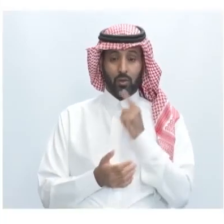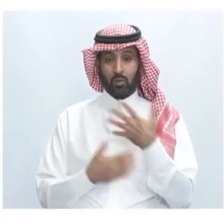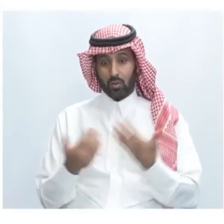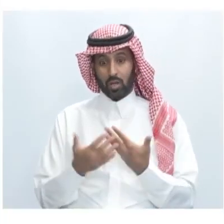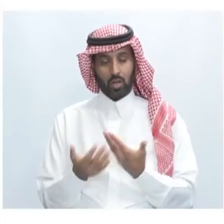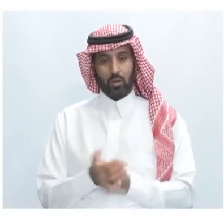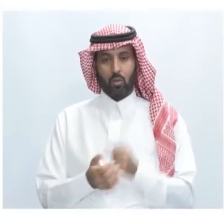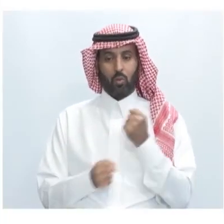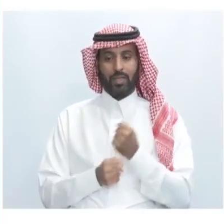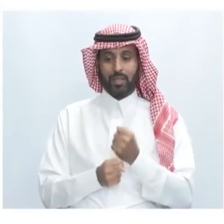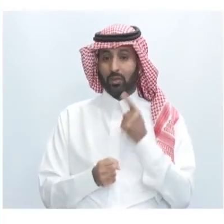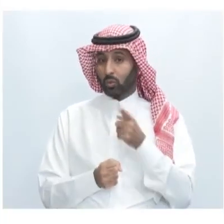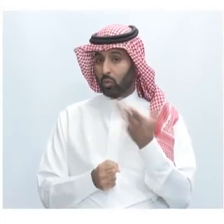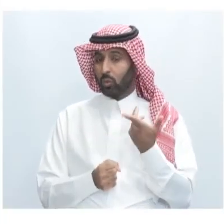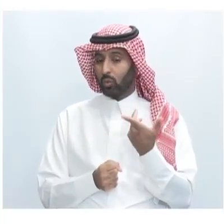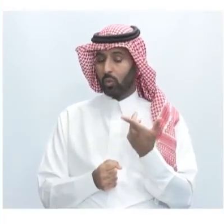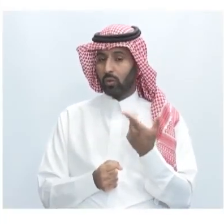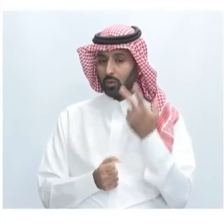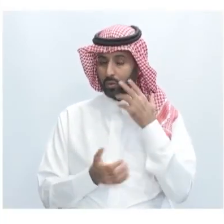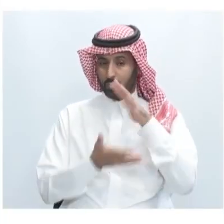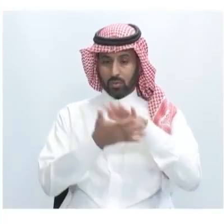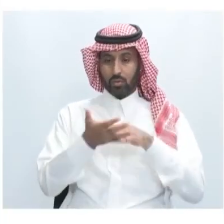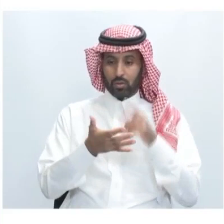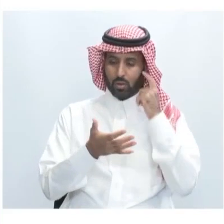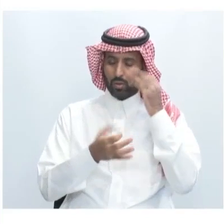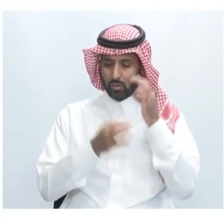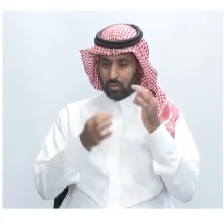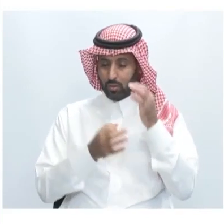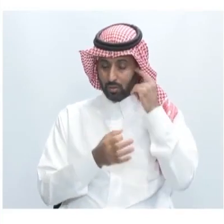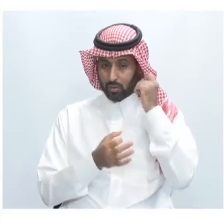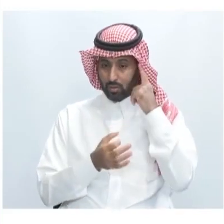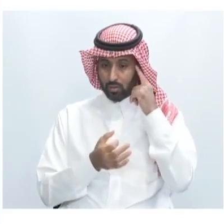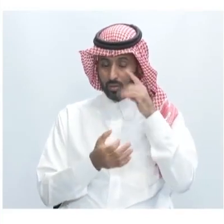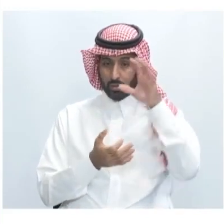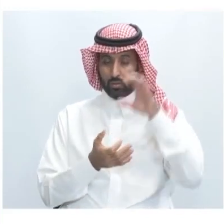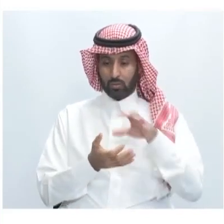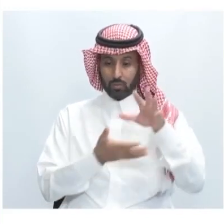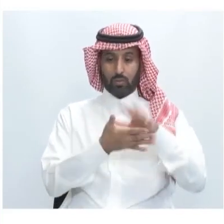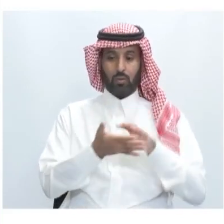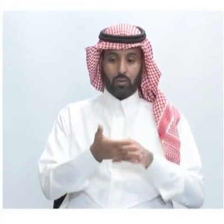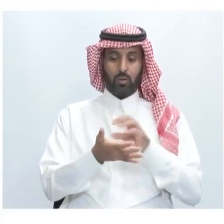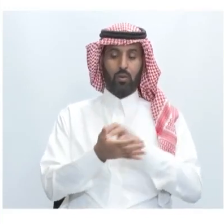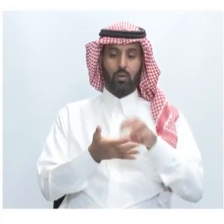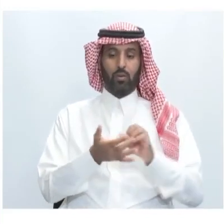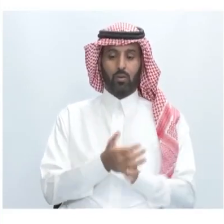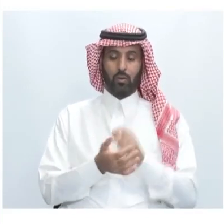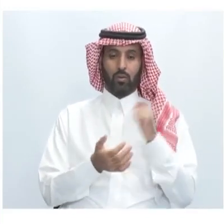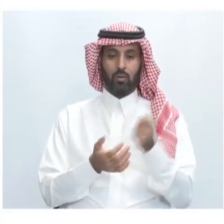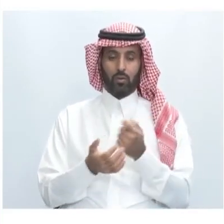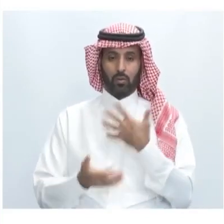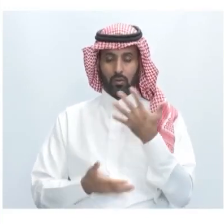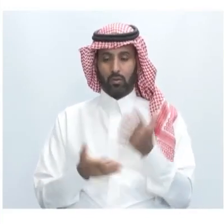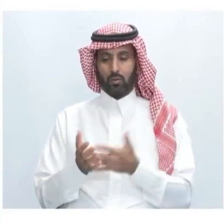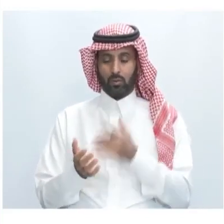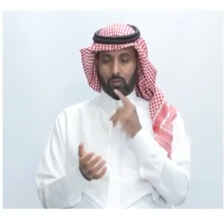with it? What did you do? Use the chart to organize your idea. So you have to fill this chart yourself to write the problem